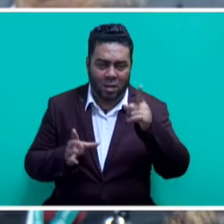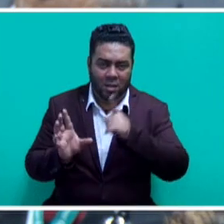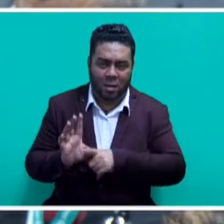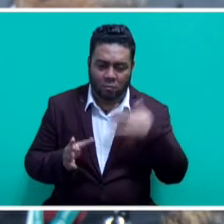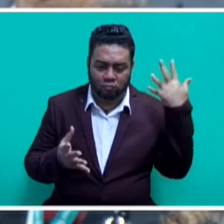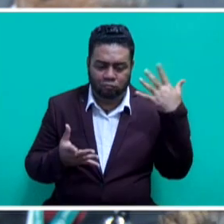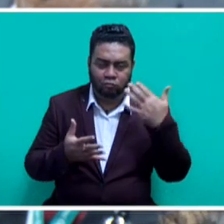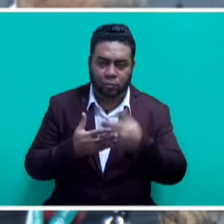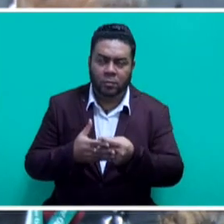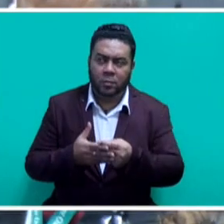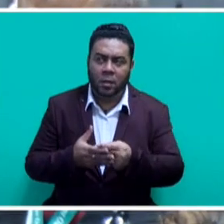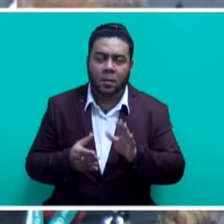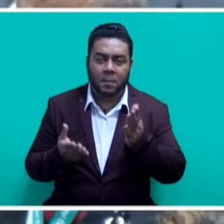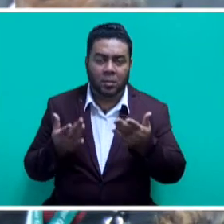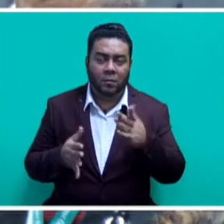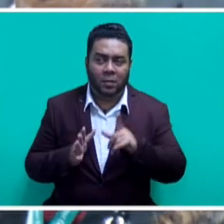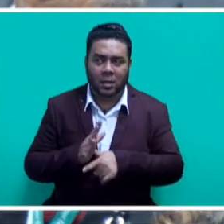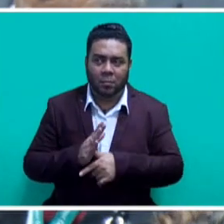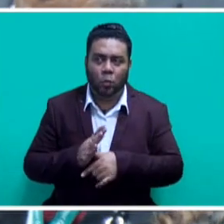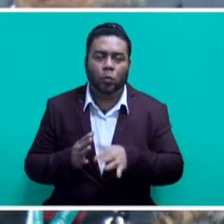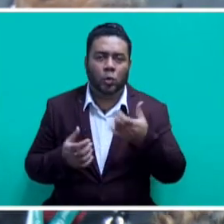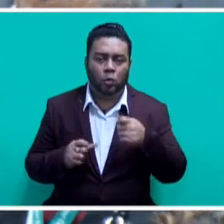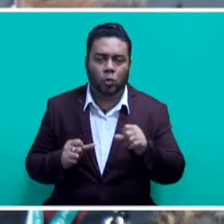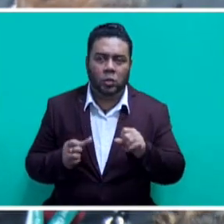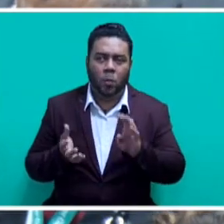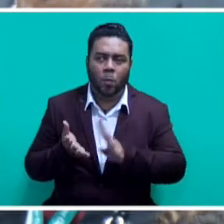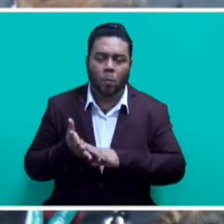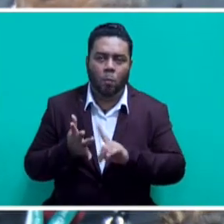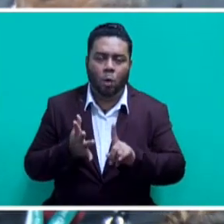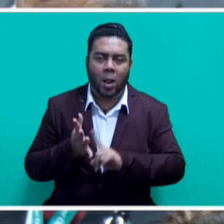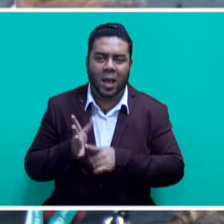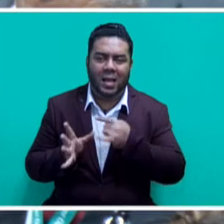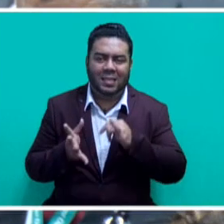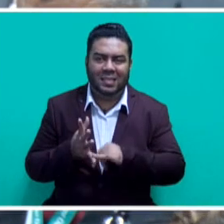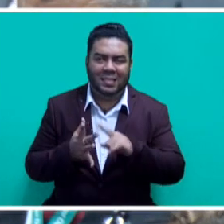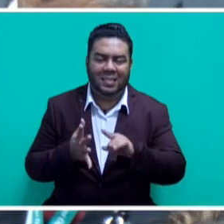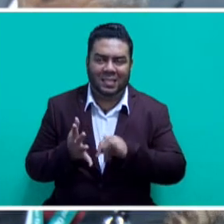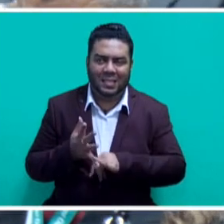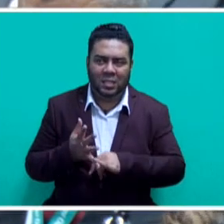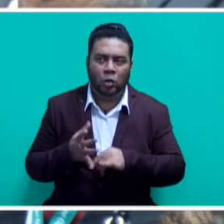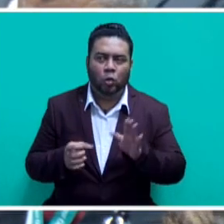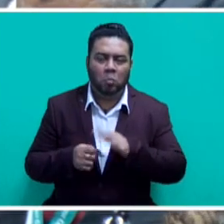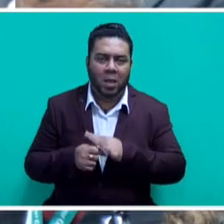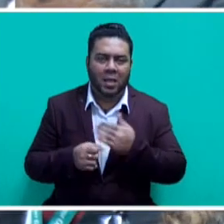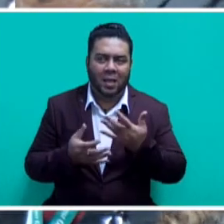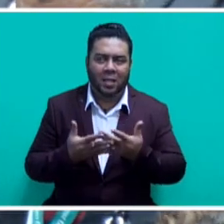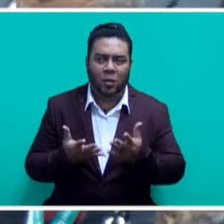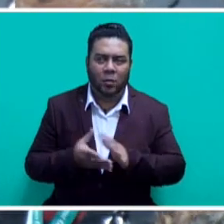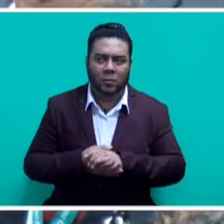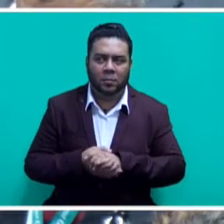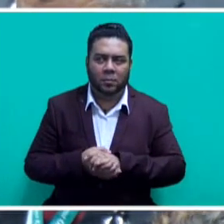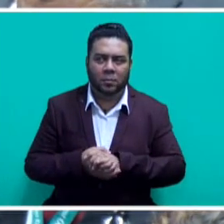on the balance of the time, we'll use molasses out of Bai and Otoka mill to make ethanol.